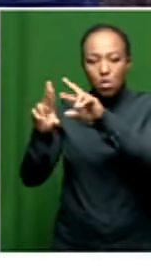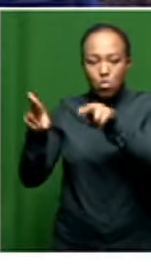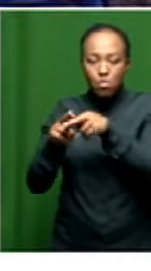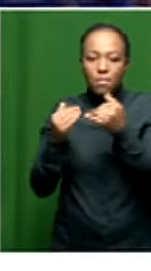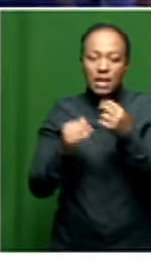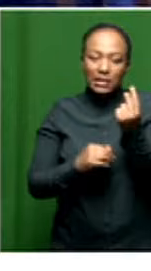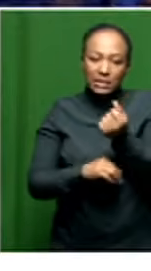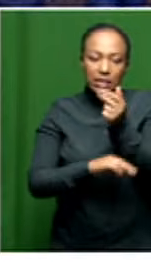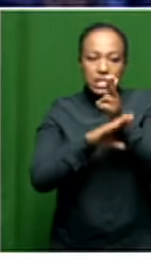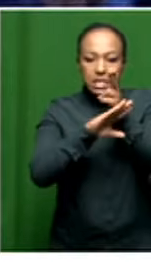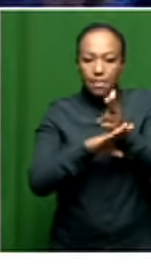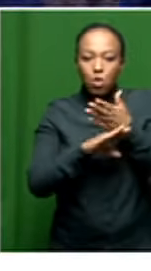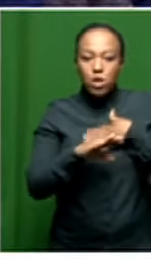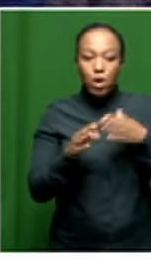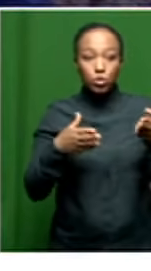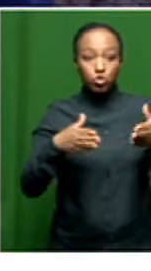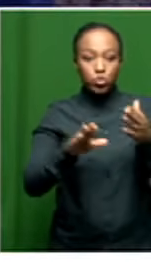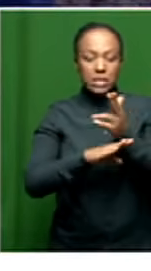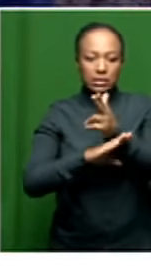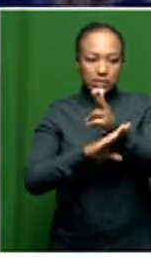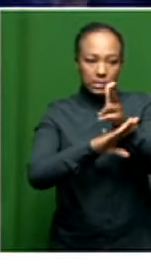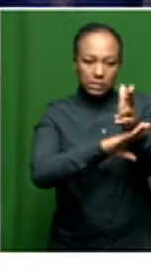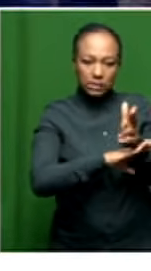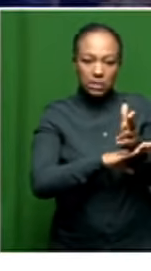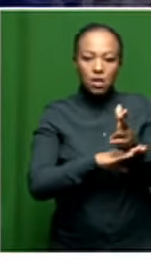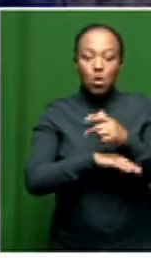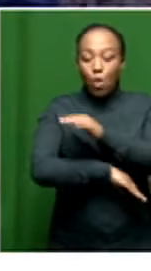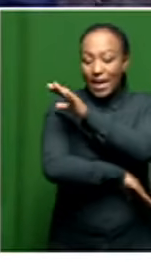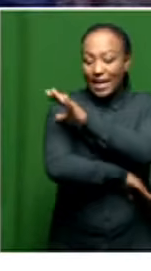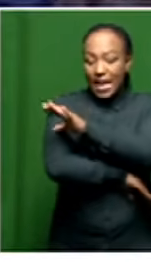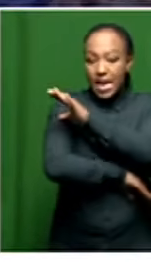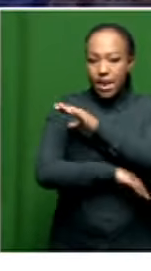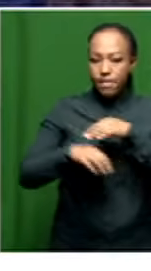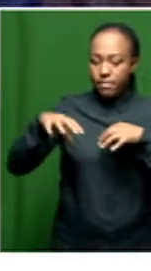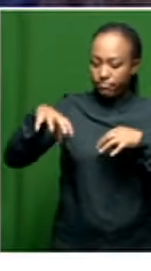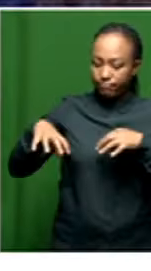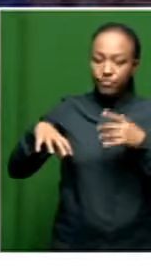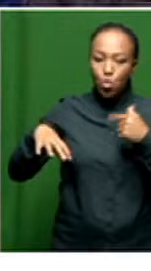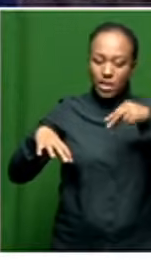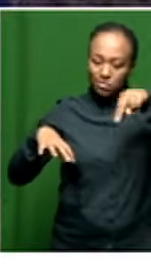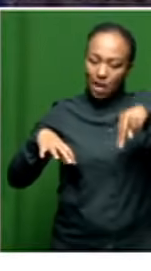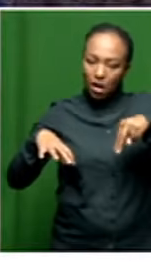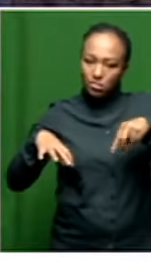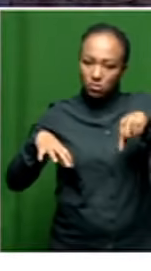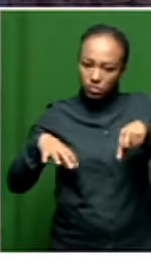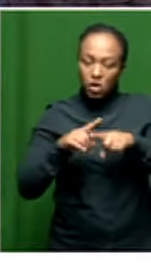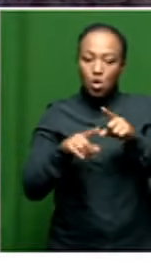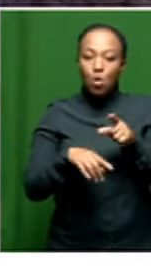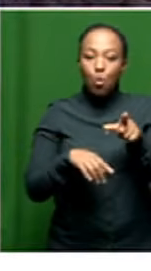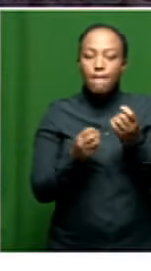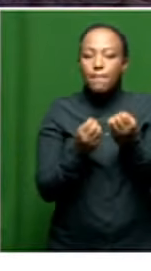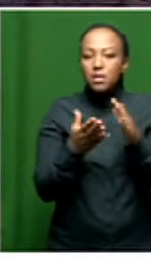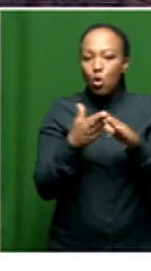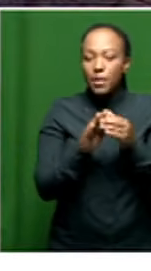a bit of an atmosphere of what's happening in the streets. And we are standing right next to a clinic right now. So this is where the community do come to access their